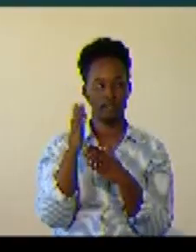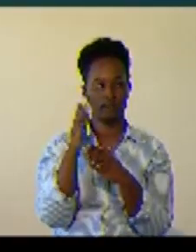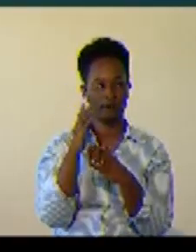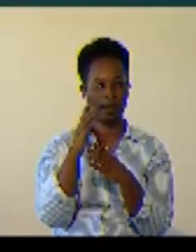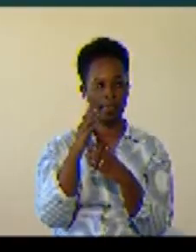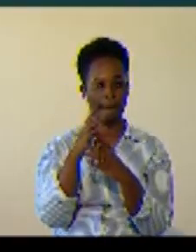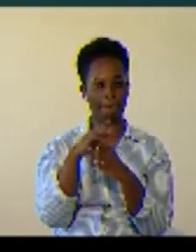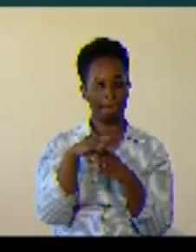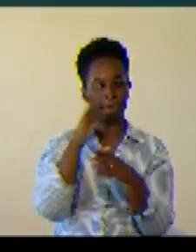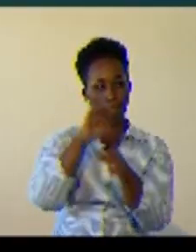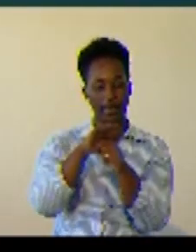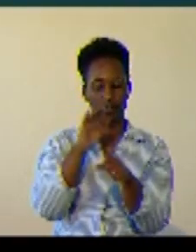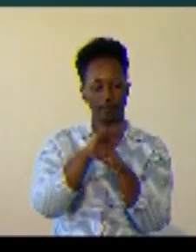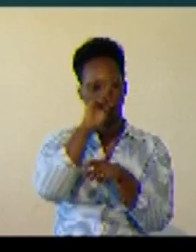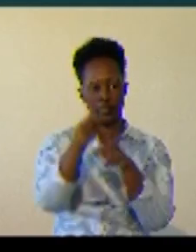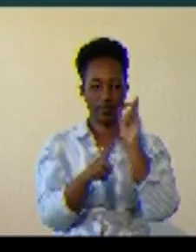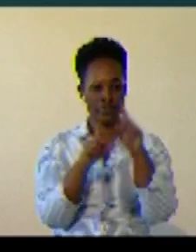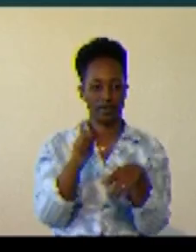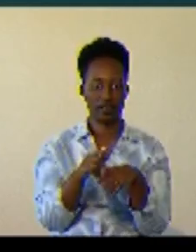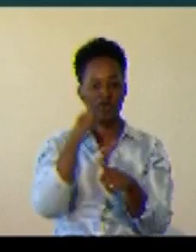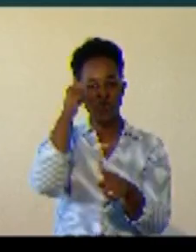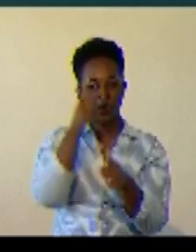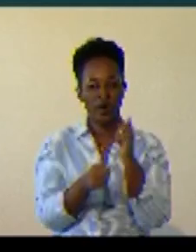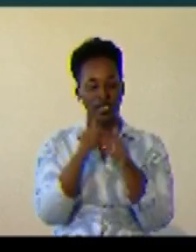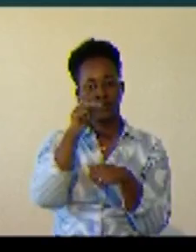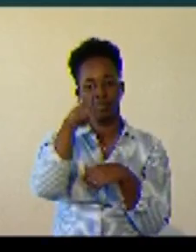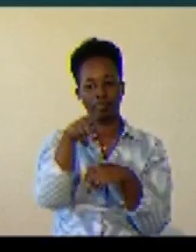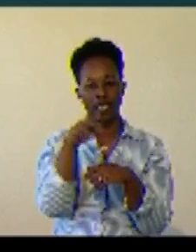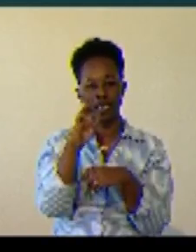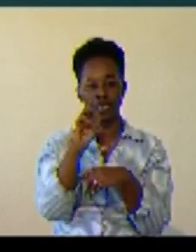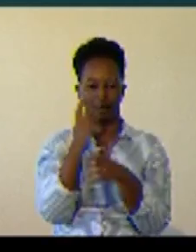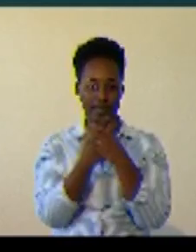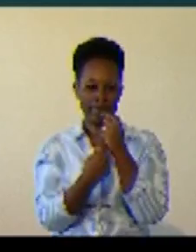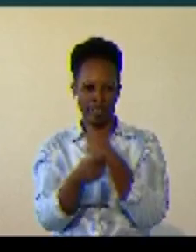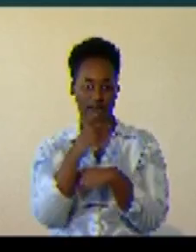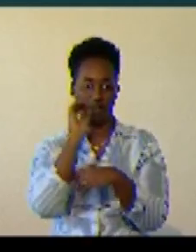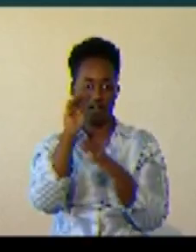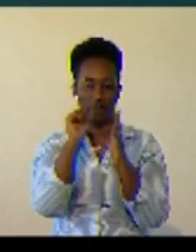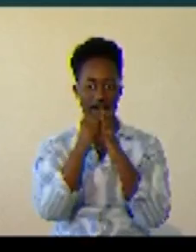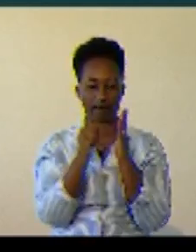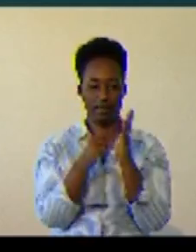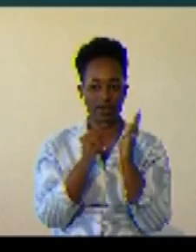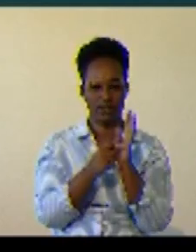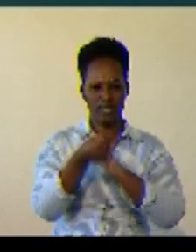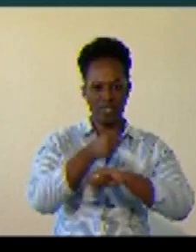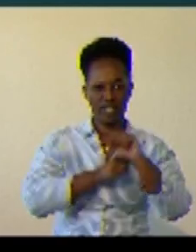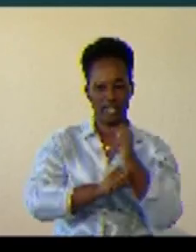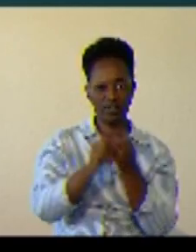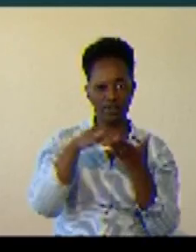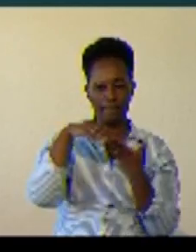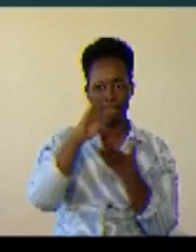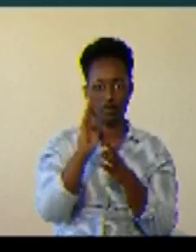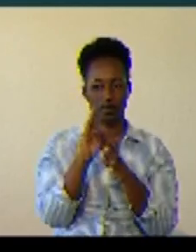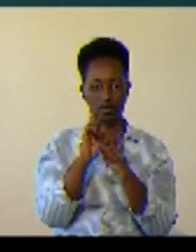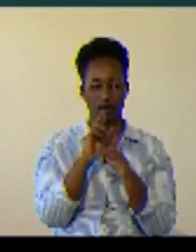questions. Which pair of elements reacts most readily? We have lithium